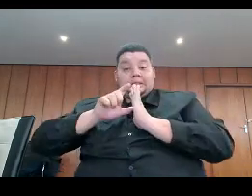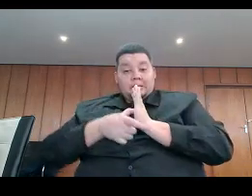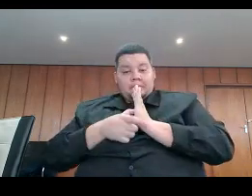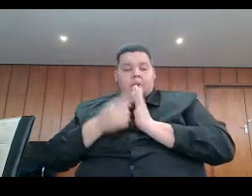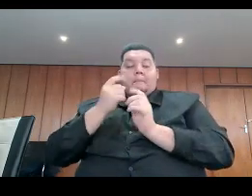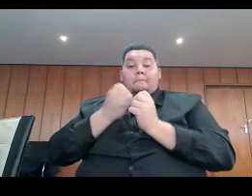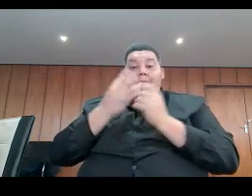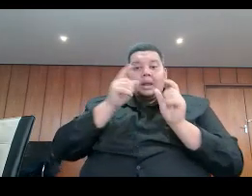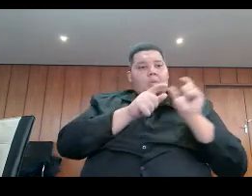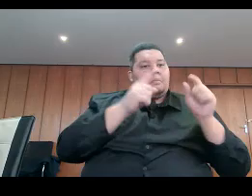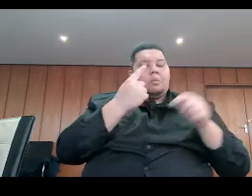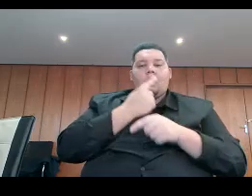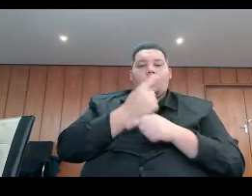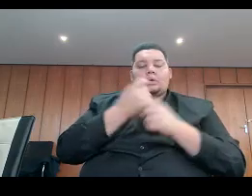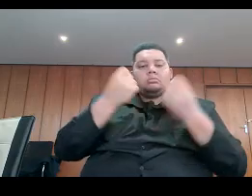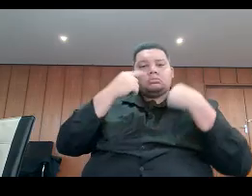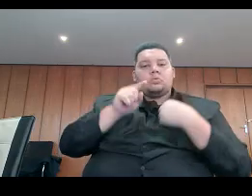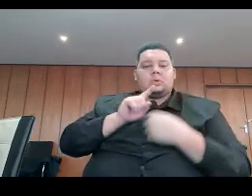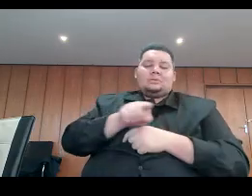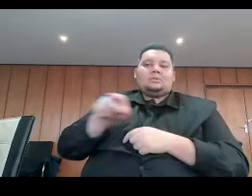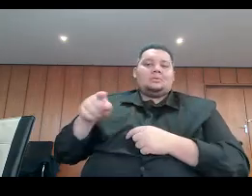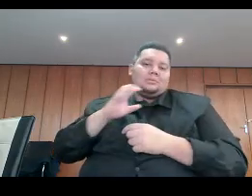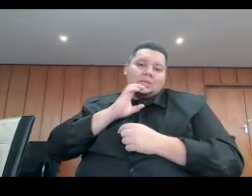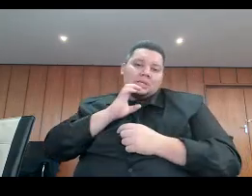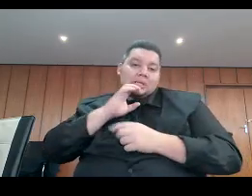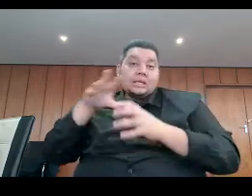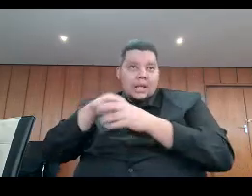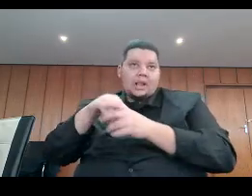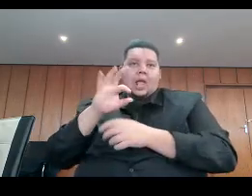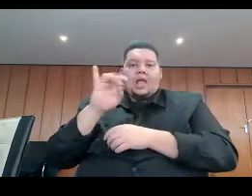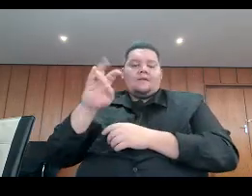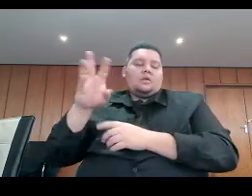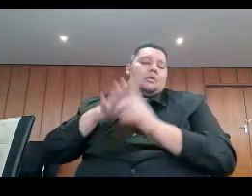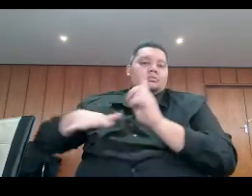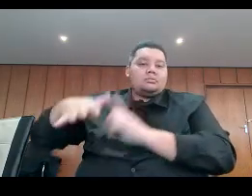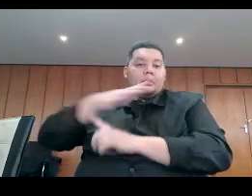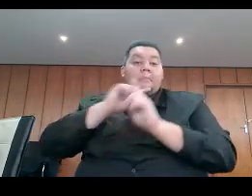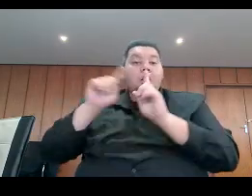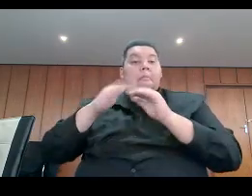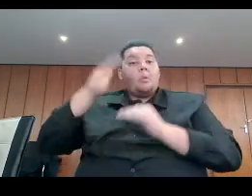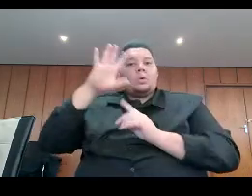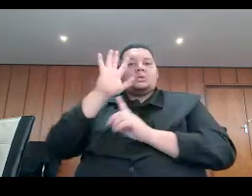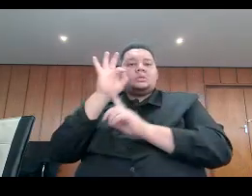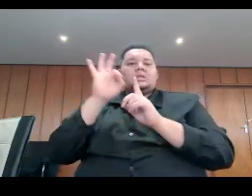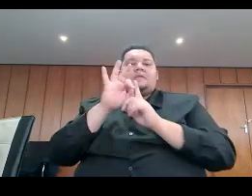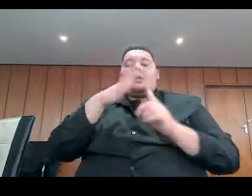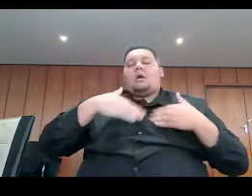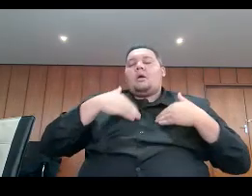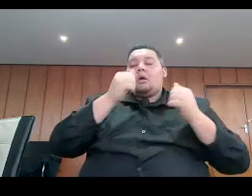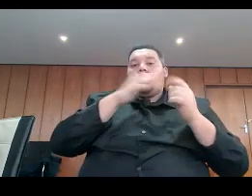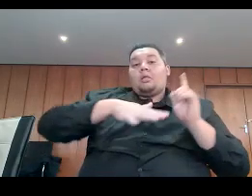are misunderstood in everyday settings, and particularly in health settings.